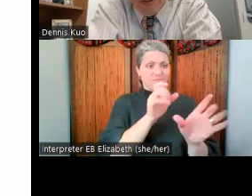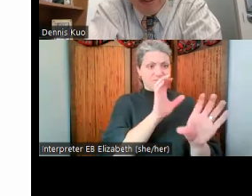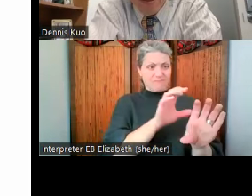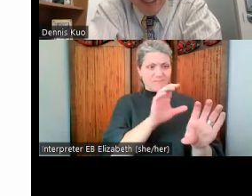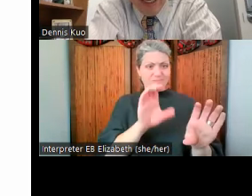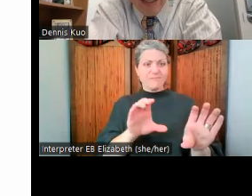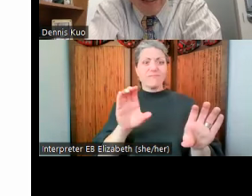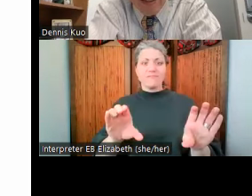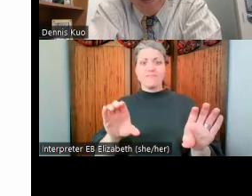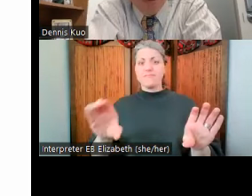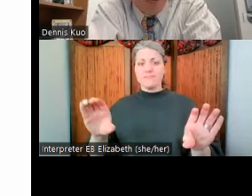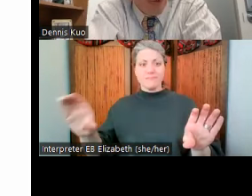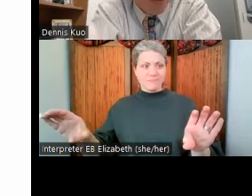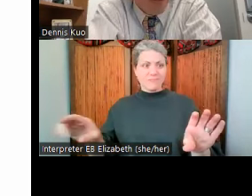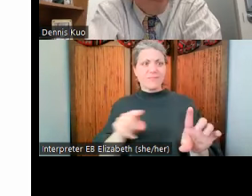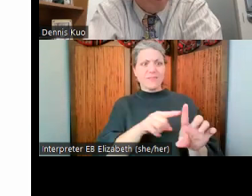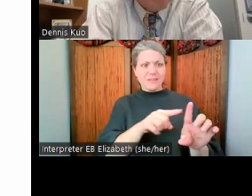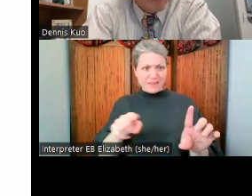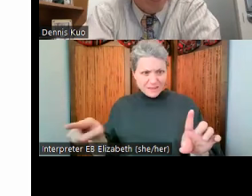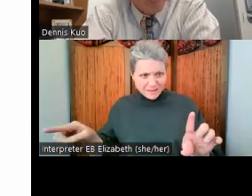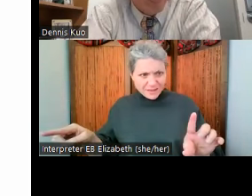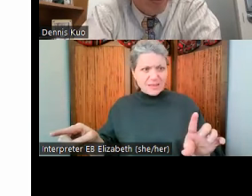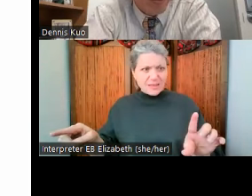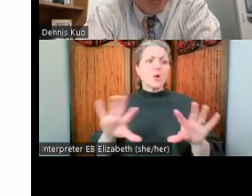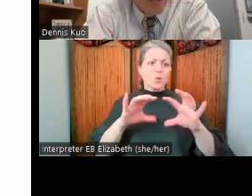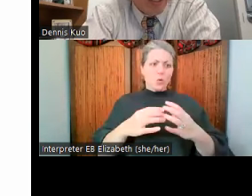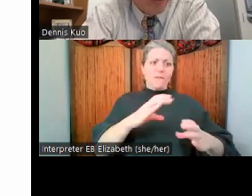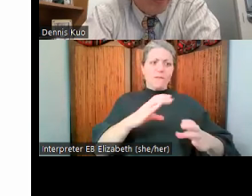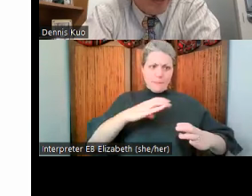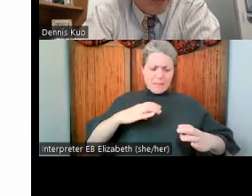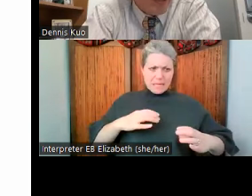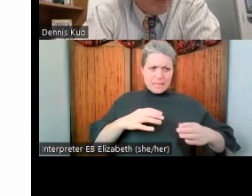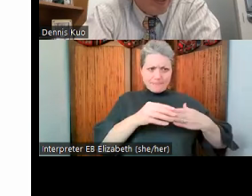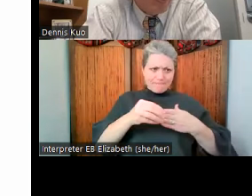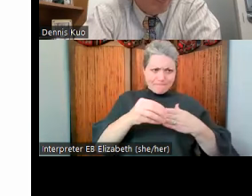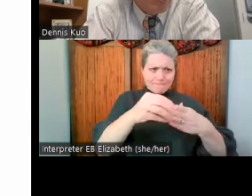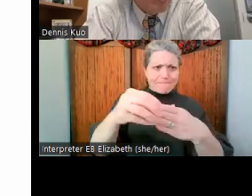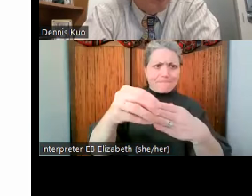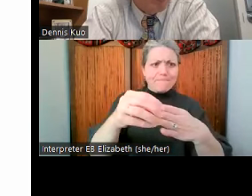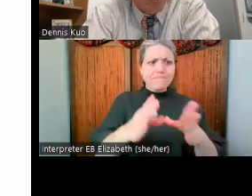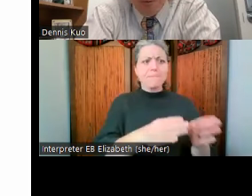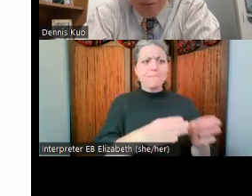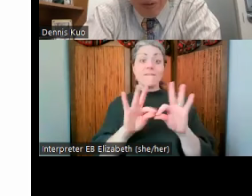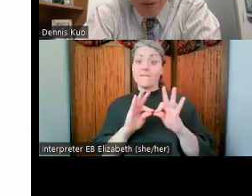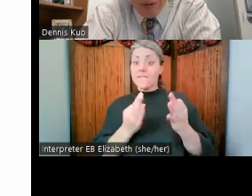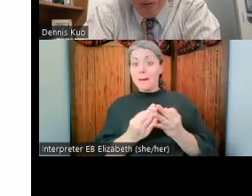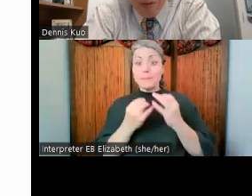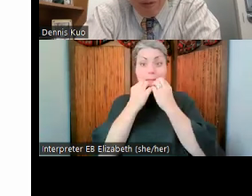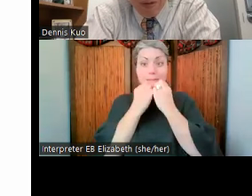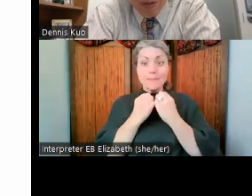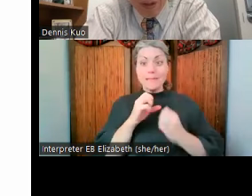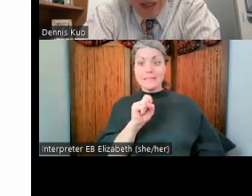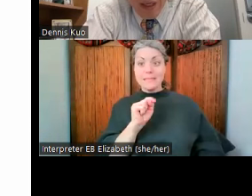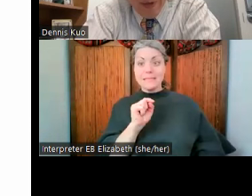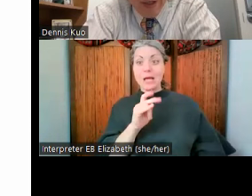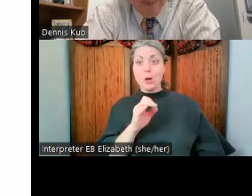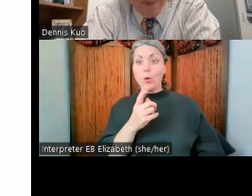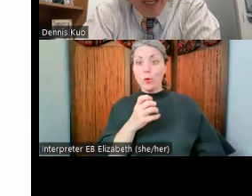numerous specialists and most importantly, family stakeholders that came together to design what this blueprint was going to look